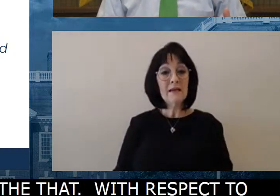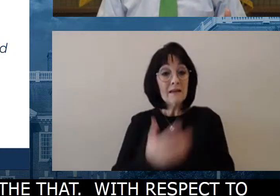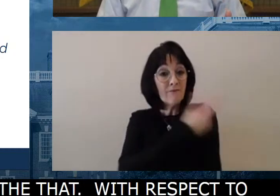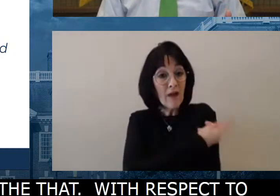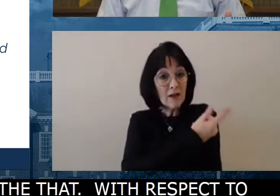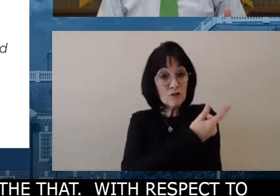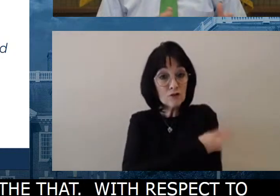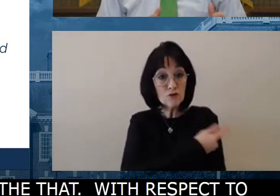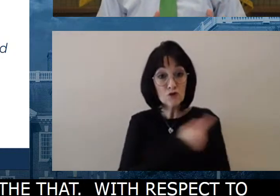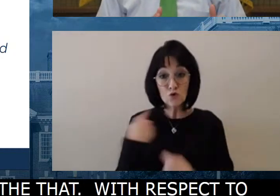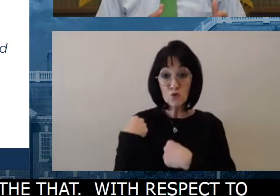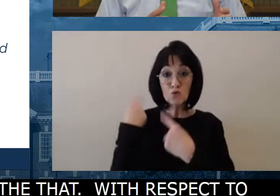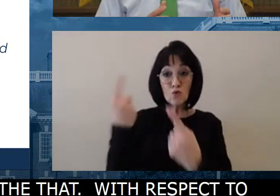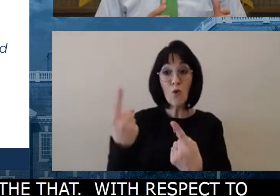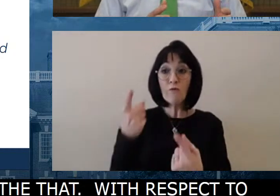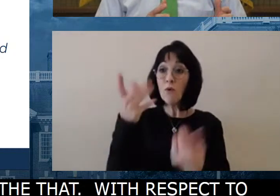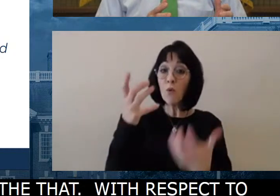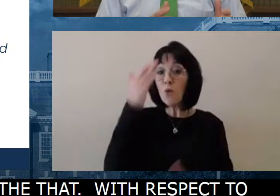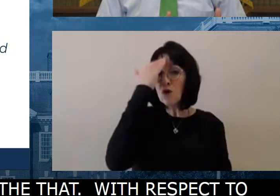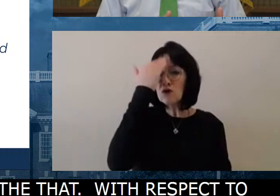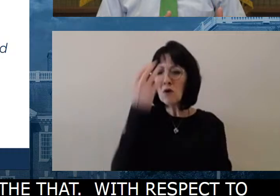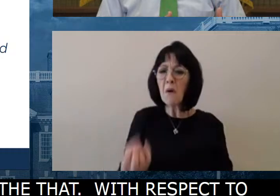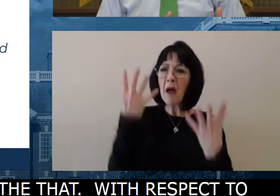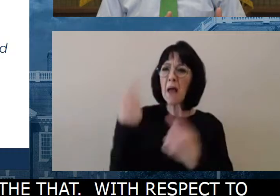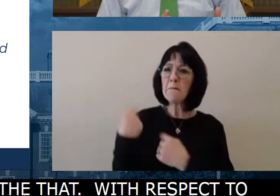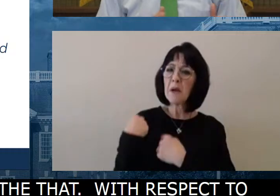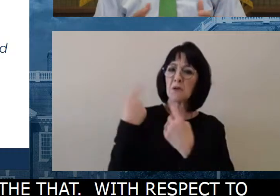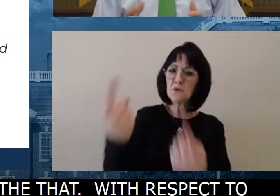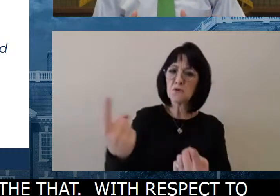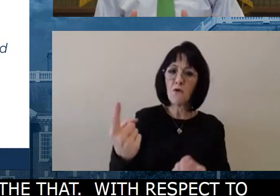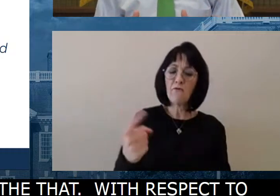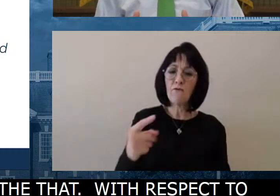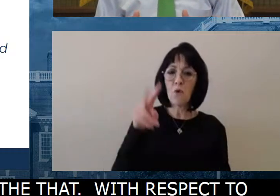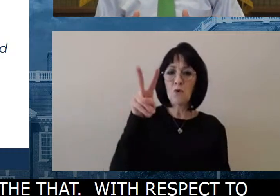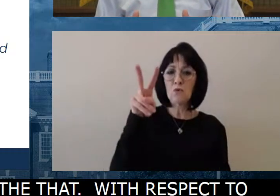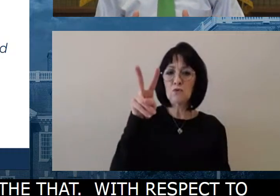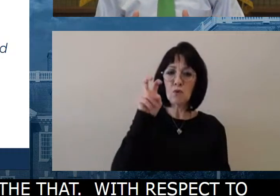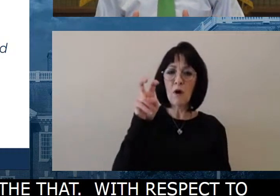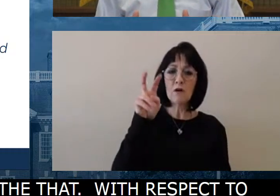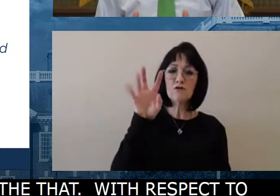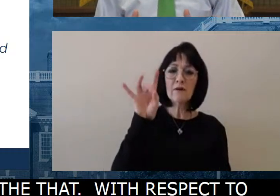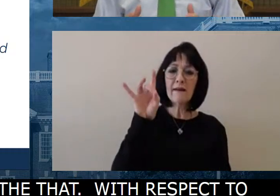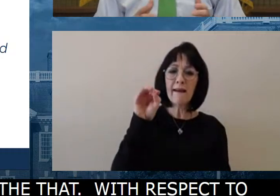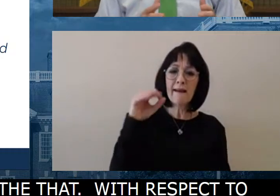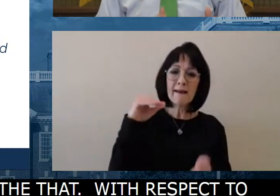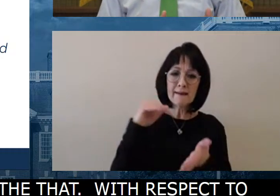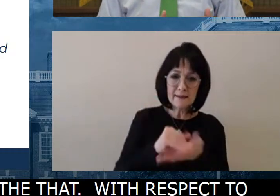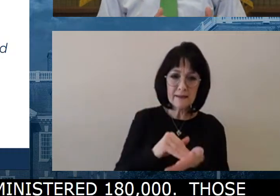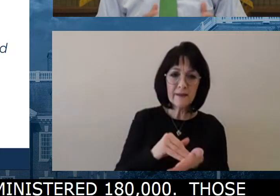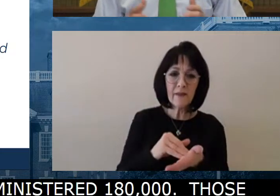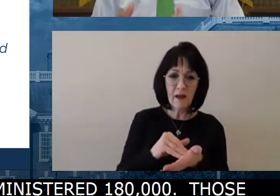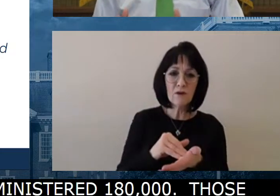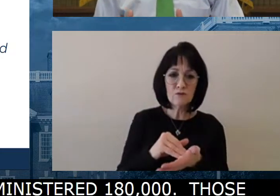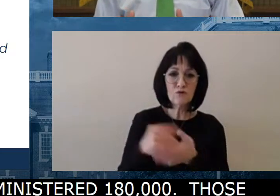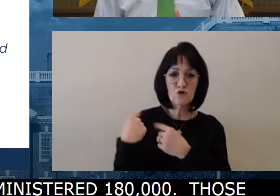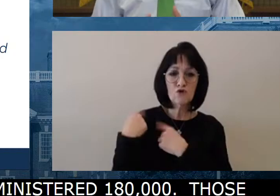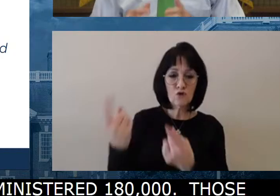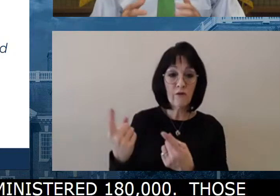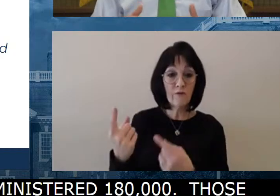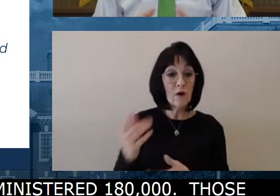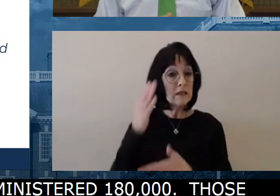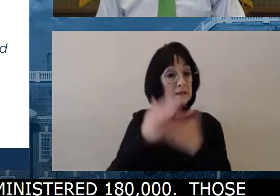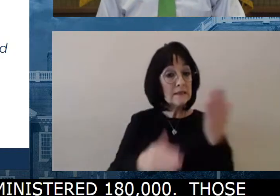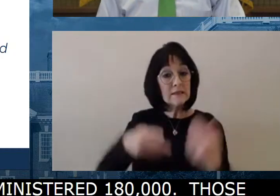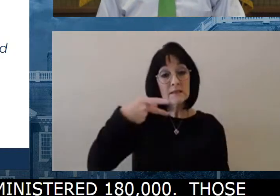fully vaccinated, which could be someone who received a Pfizer vaccine and a Moderna vaccine, a first dose and a second